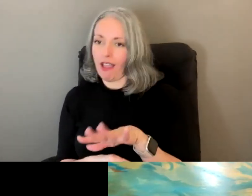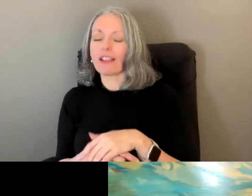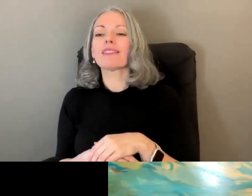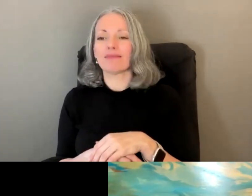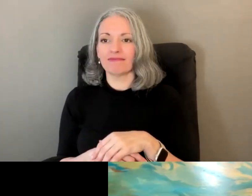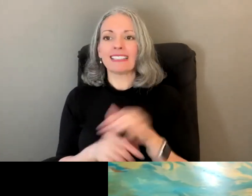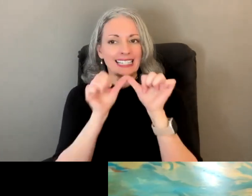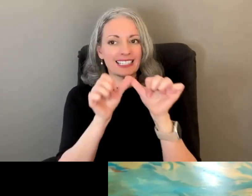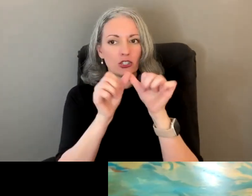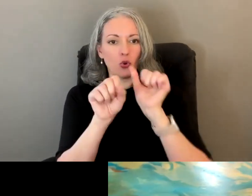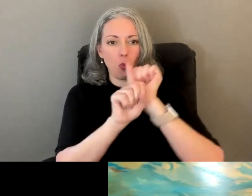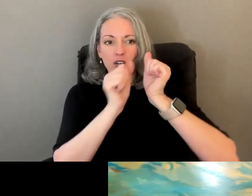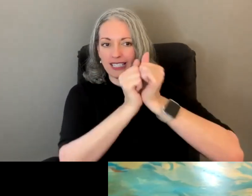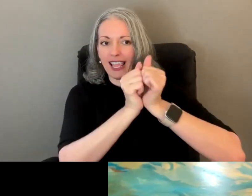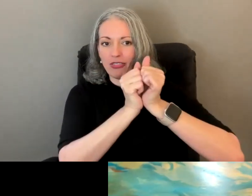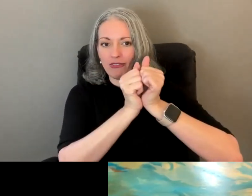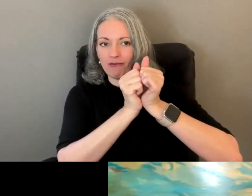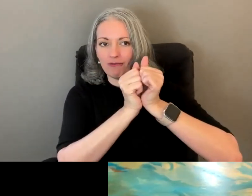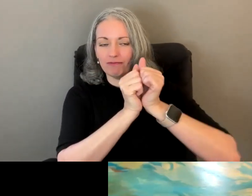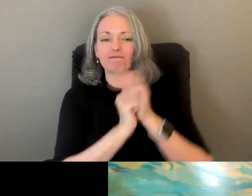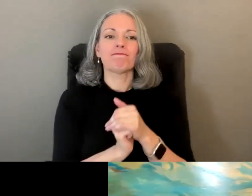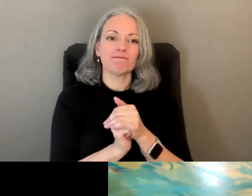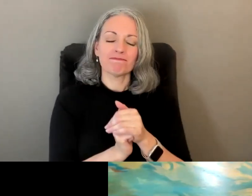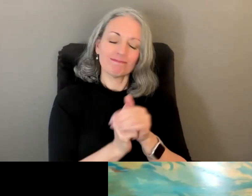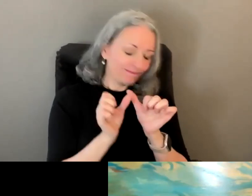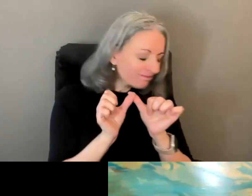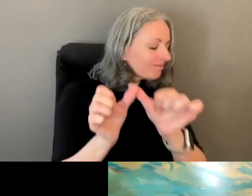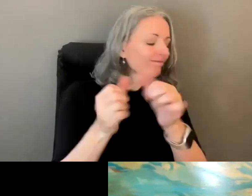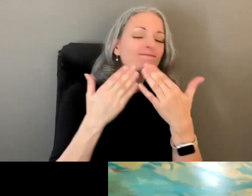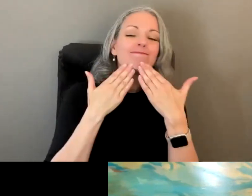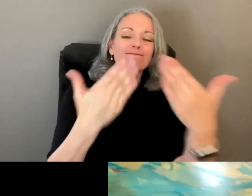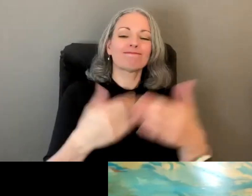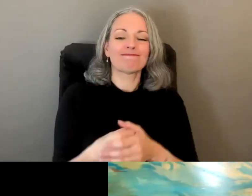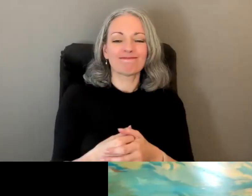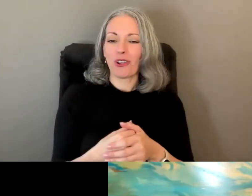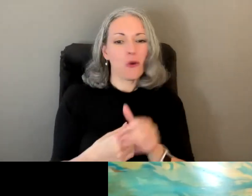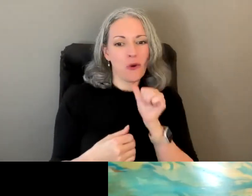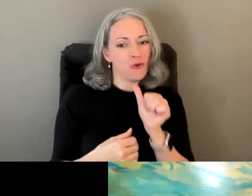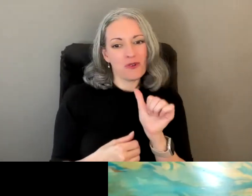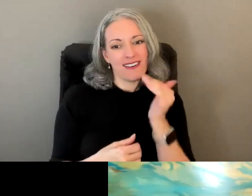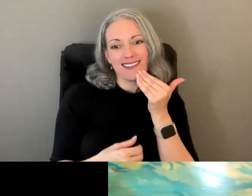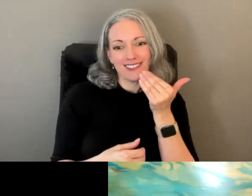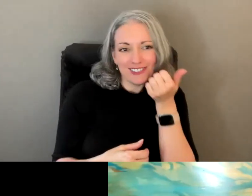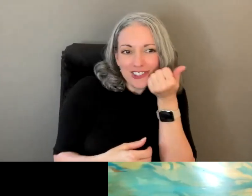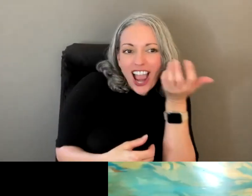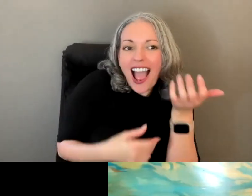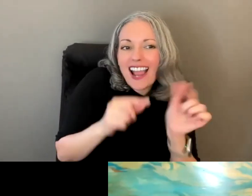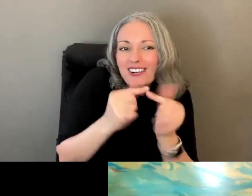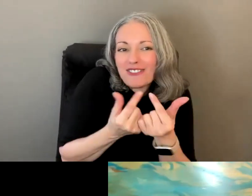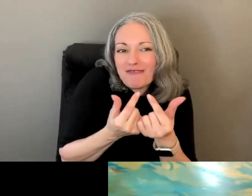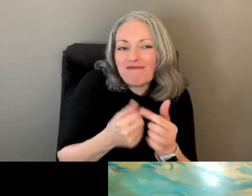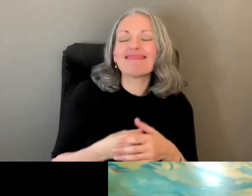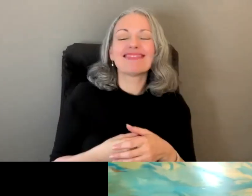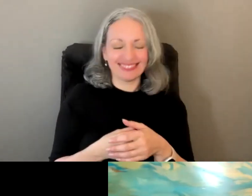can keep on working together. So onward. Thank you. We're not a shy group, don't worry. I'm counting on it. I'm counting on